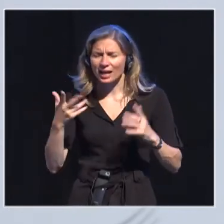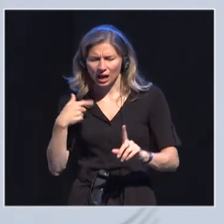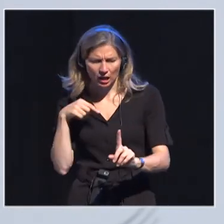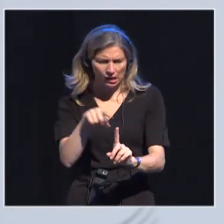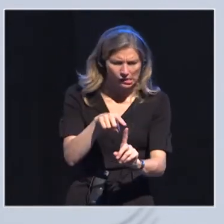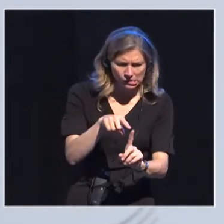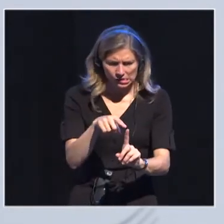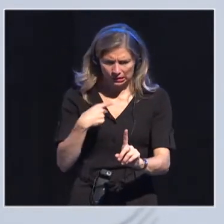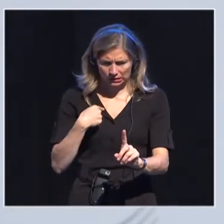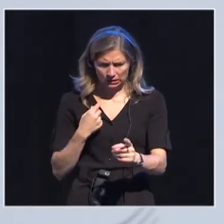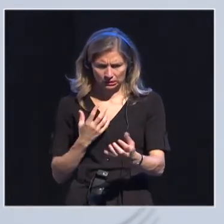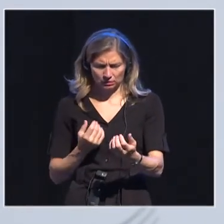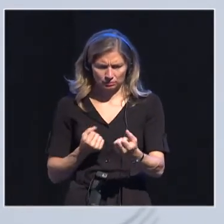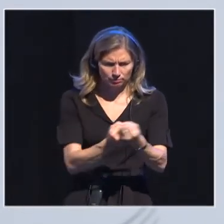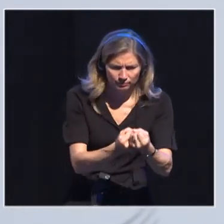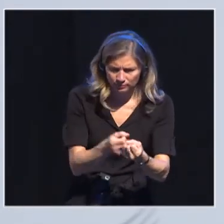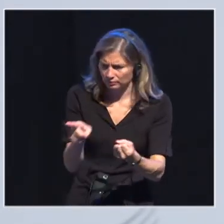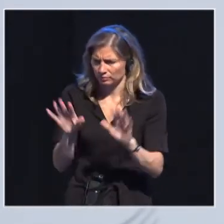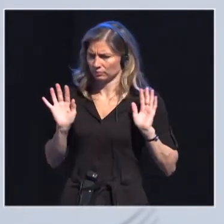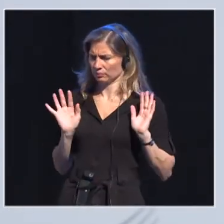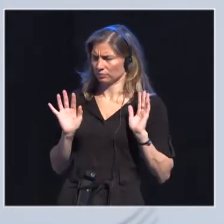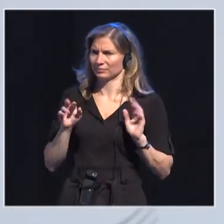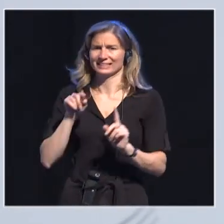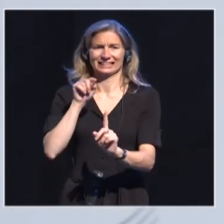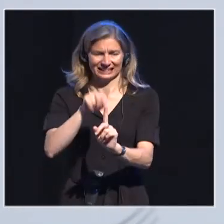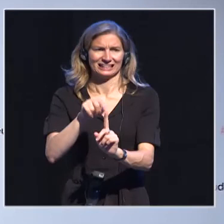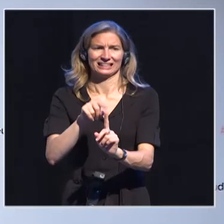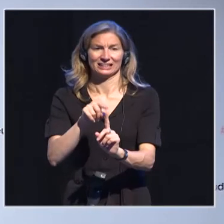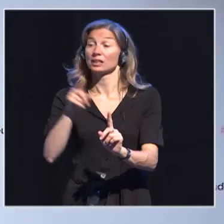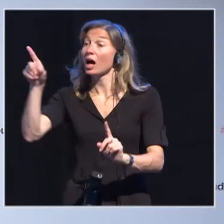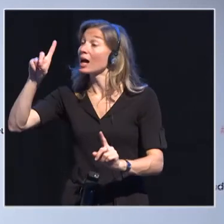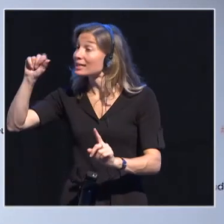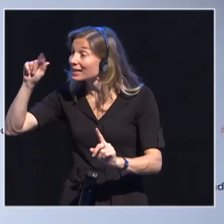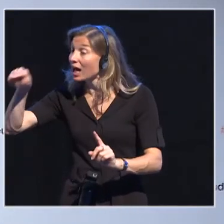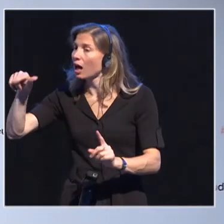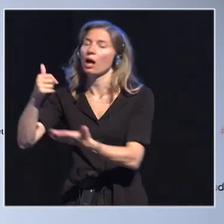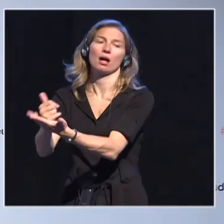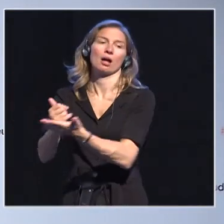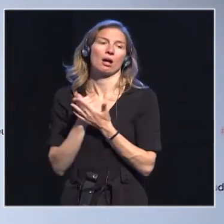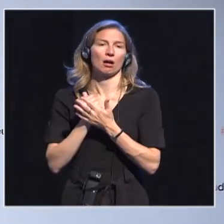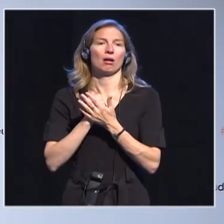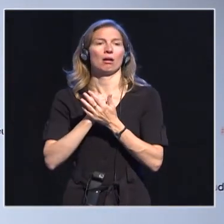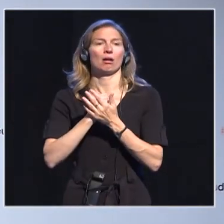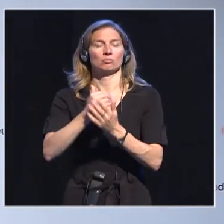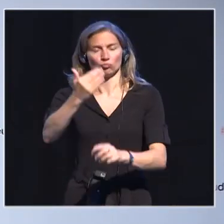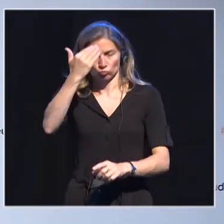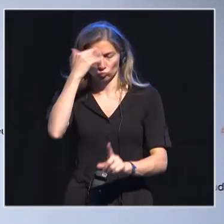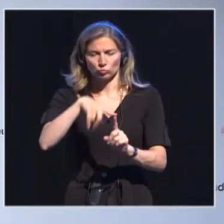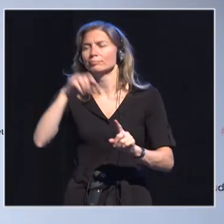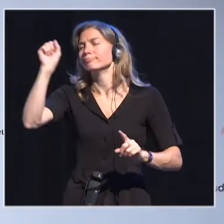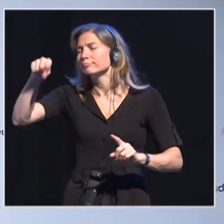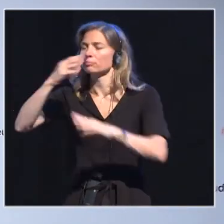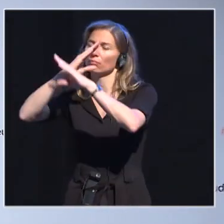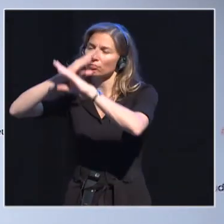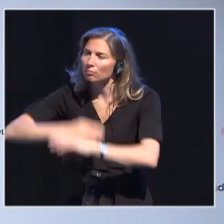impact is of that intervention, that I think for me really is the big promise, besides breaking barriers,